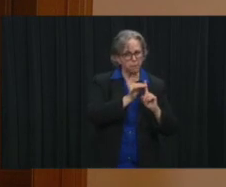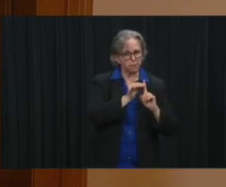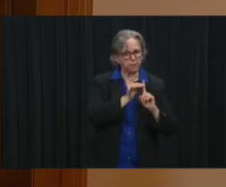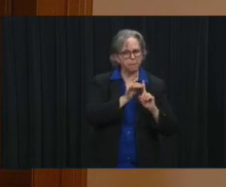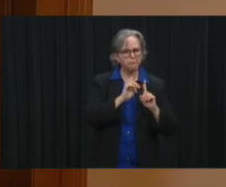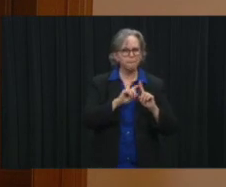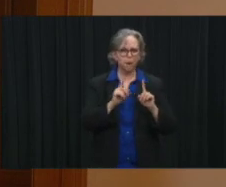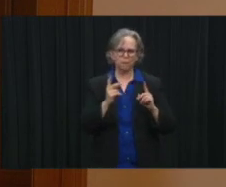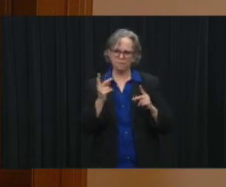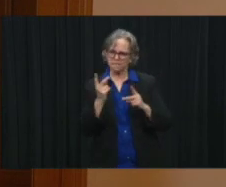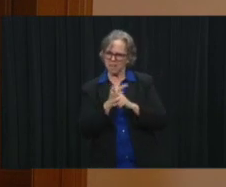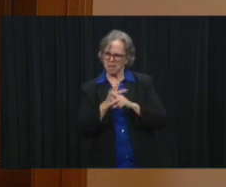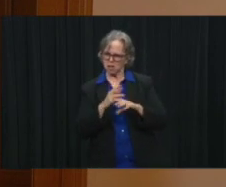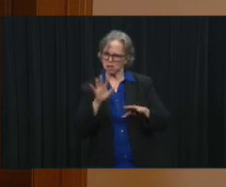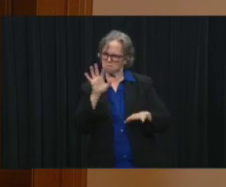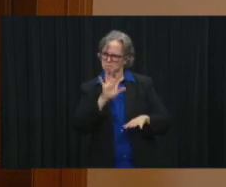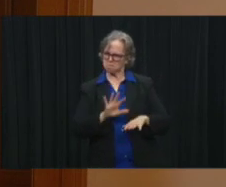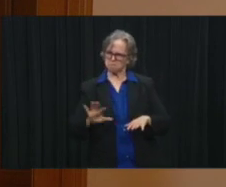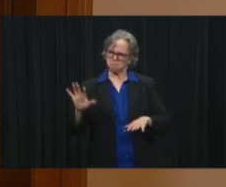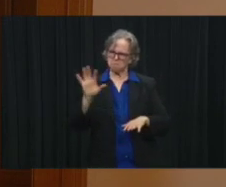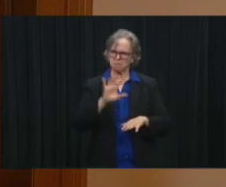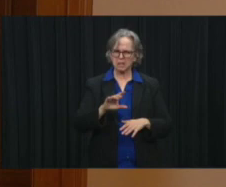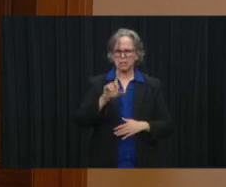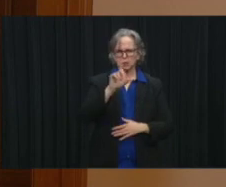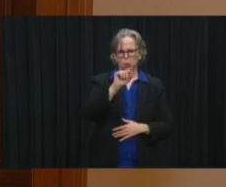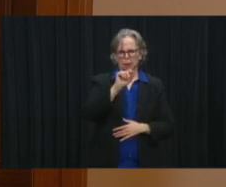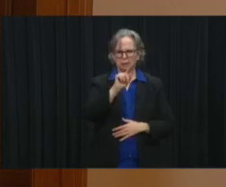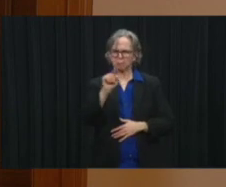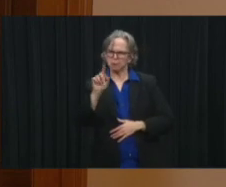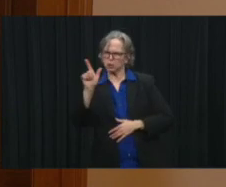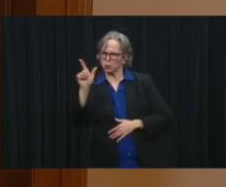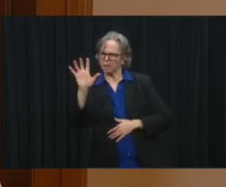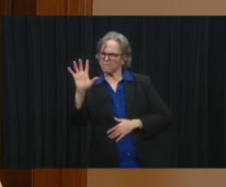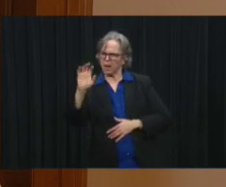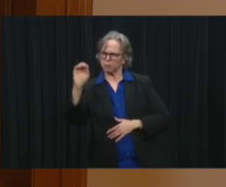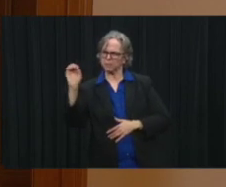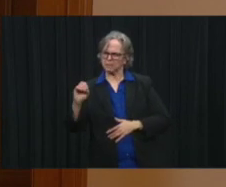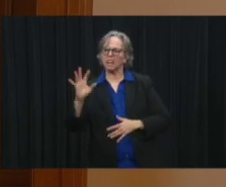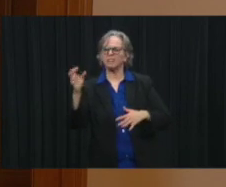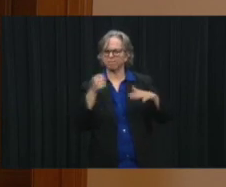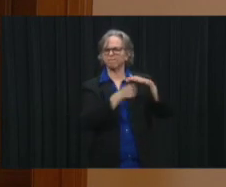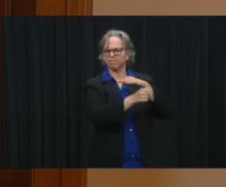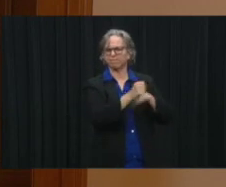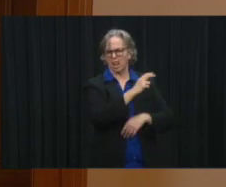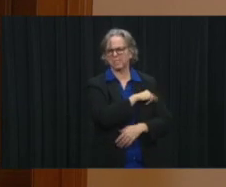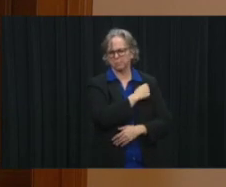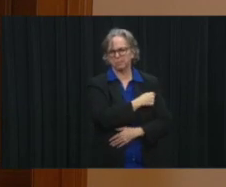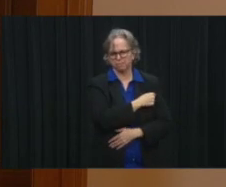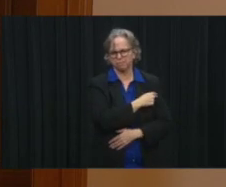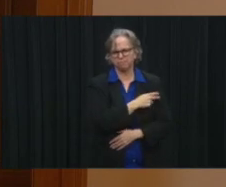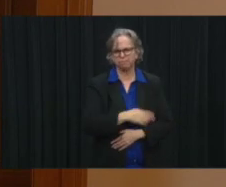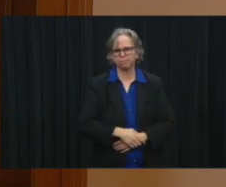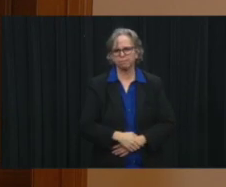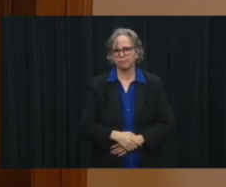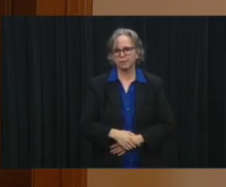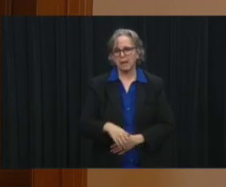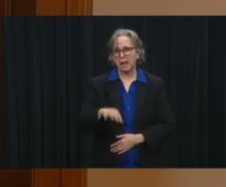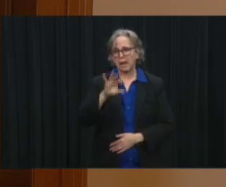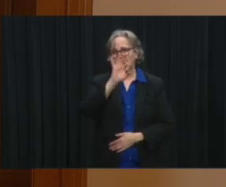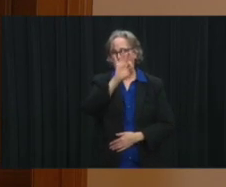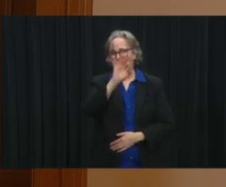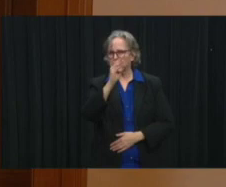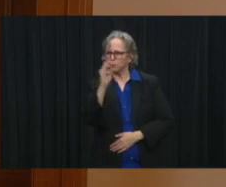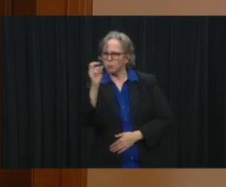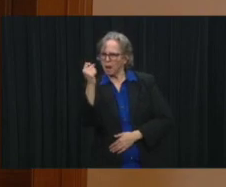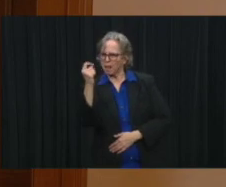to 25% requiring hospitalization, anywhere from 9 to 11% ending up in the ICU.